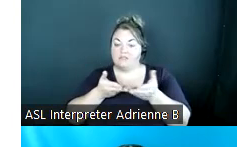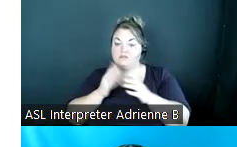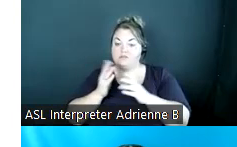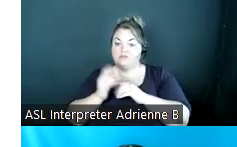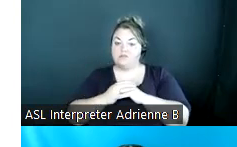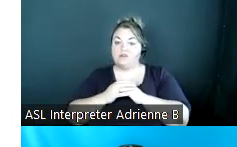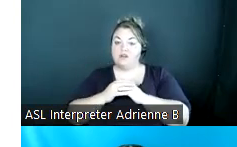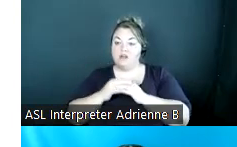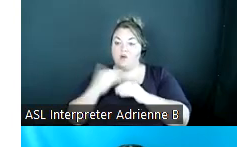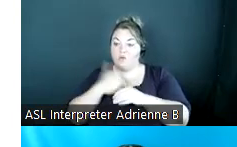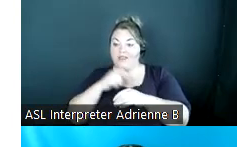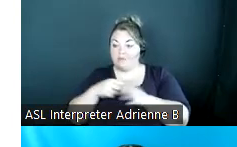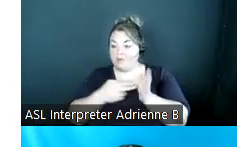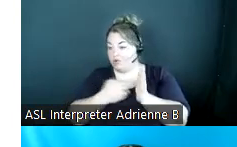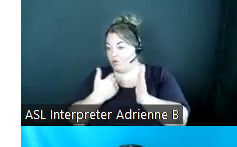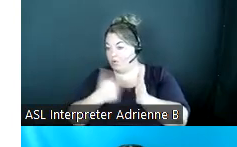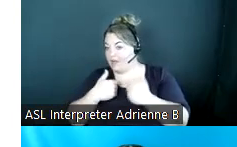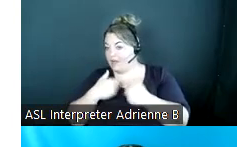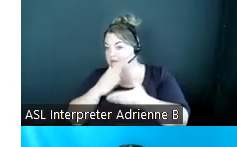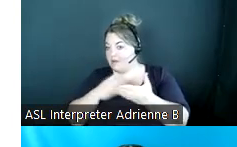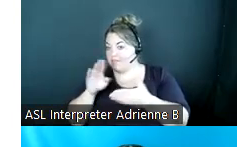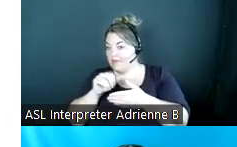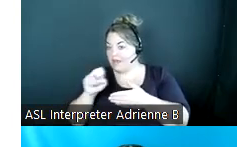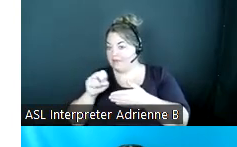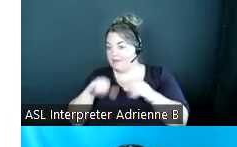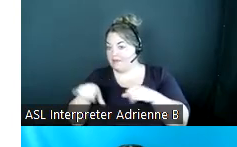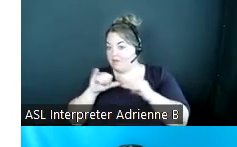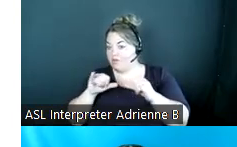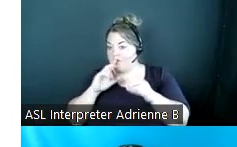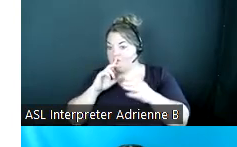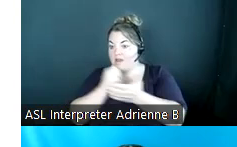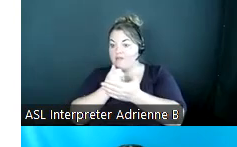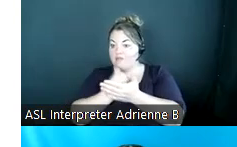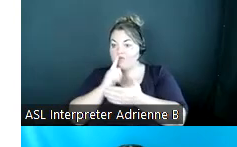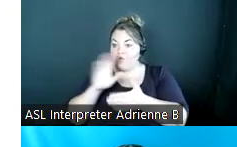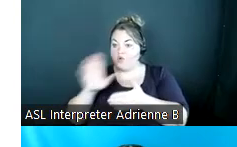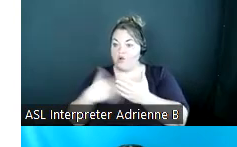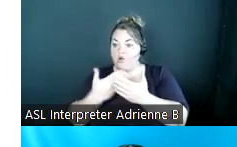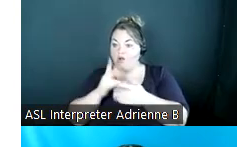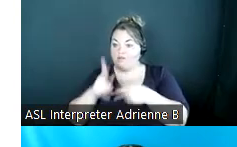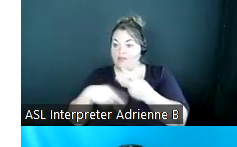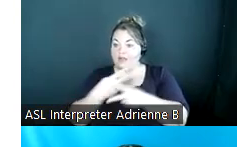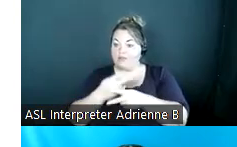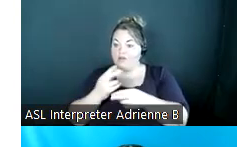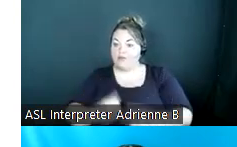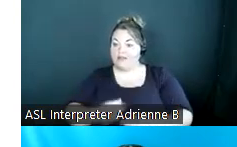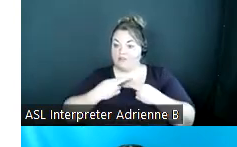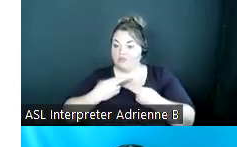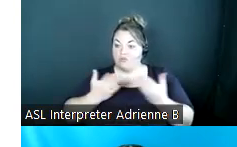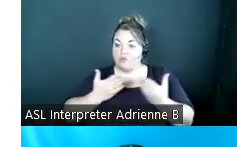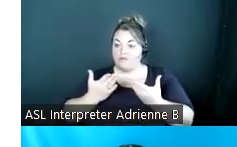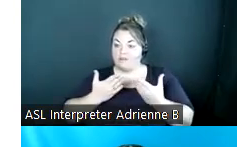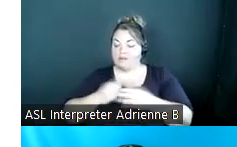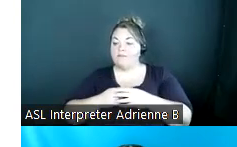to make sure that we have some base standards that are appropriate across all type of residential services, and that's where this information lives for all